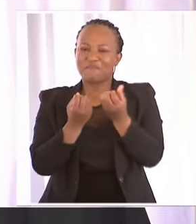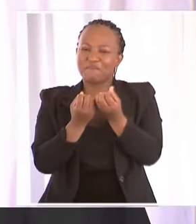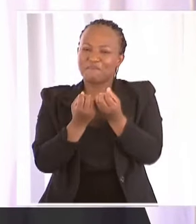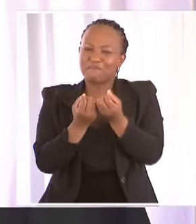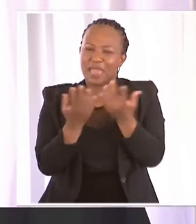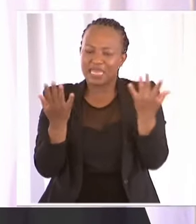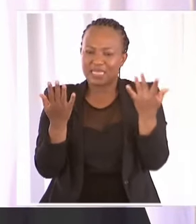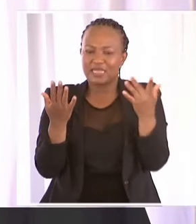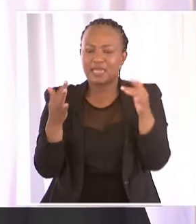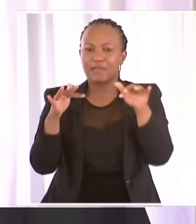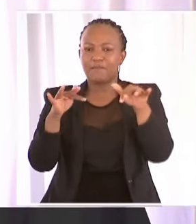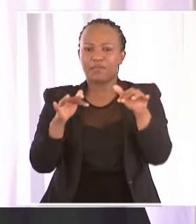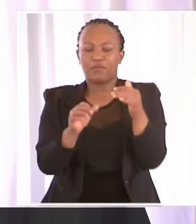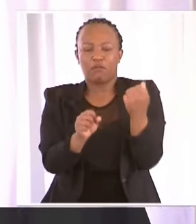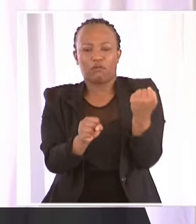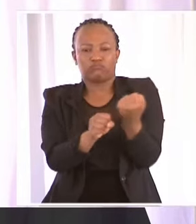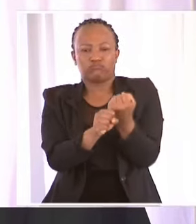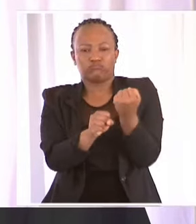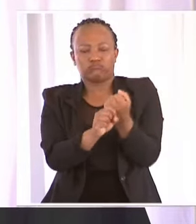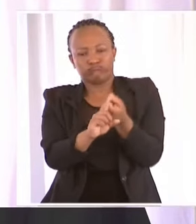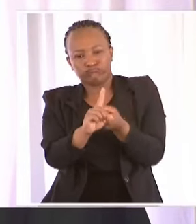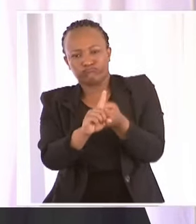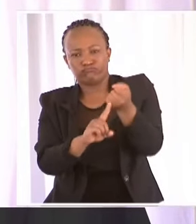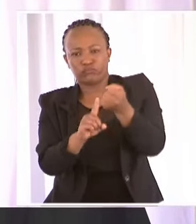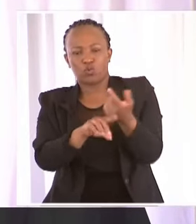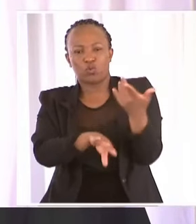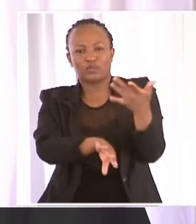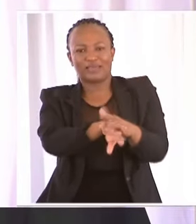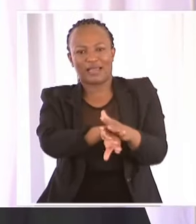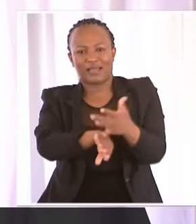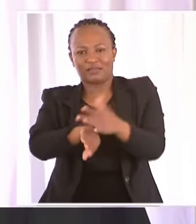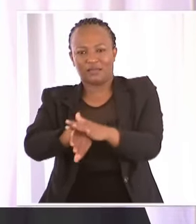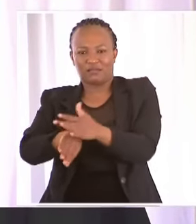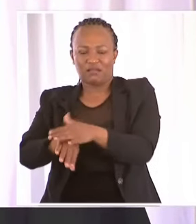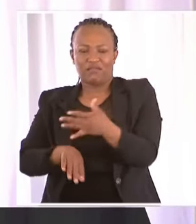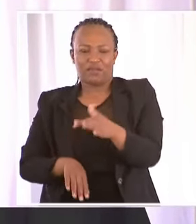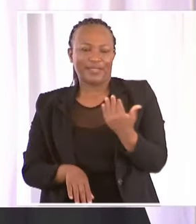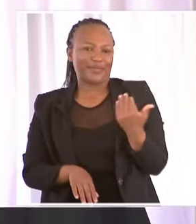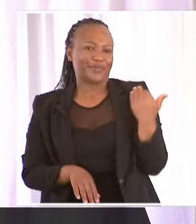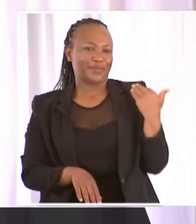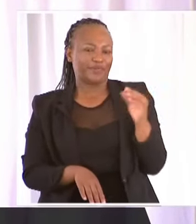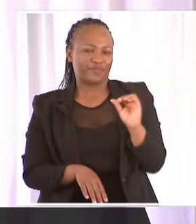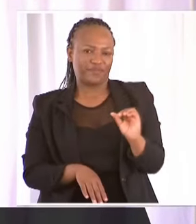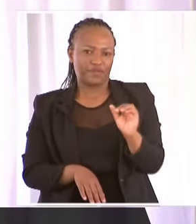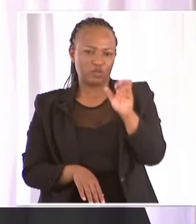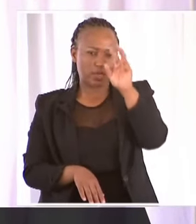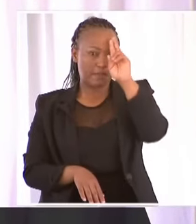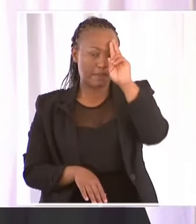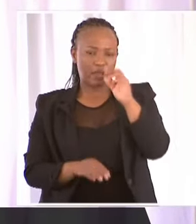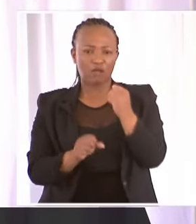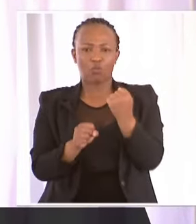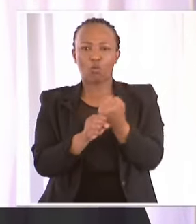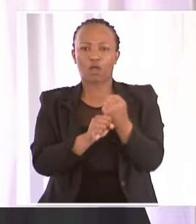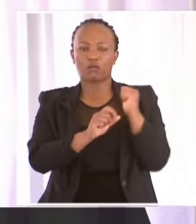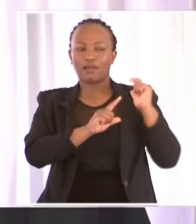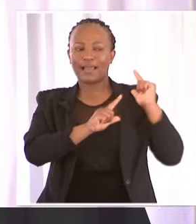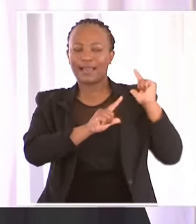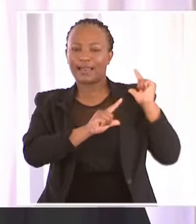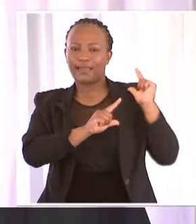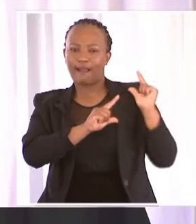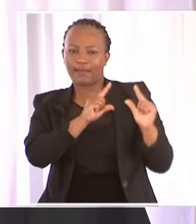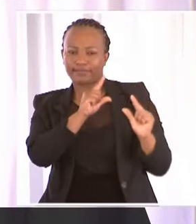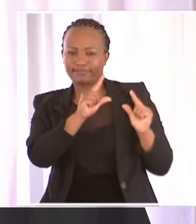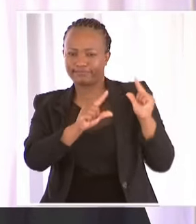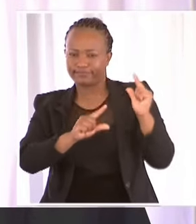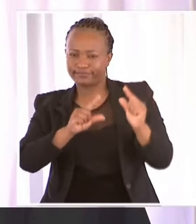stalwarts who have passed on, and also to remember their legacy with